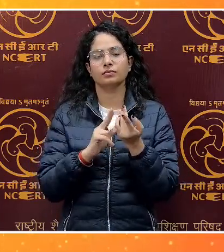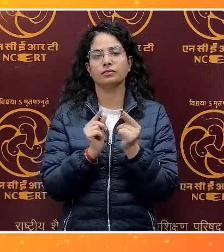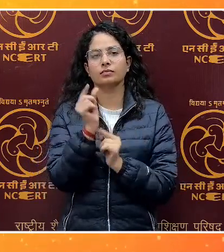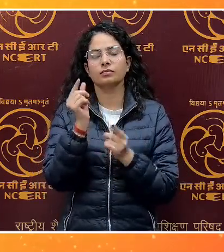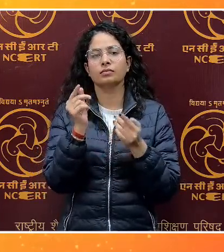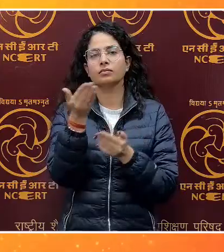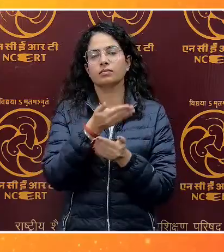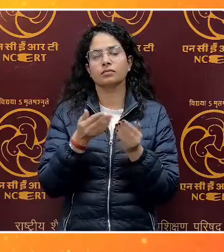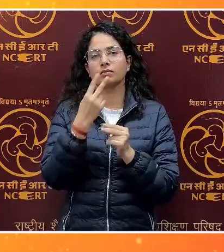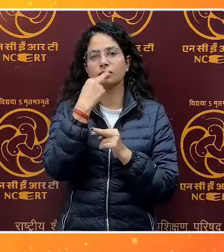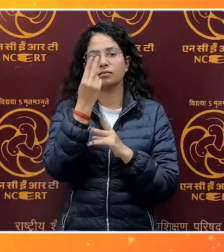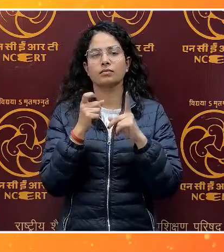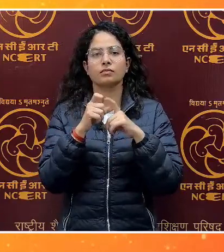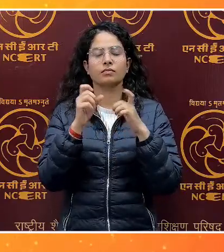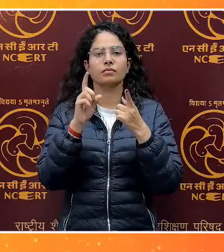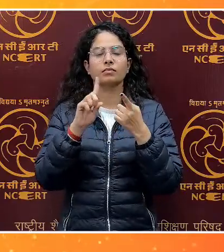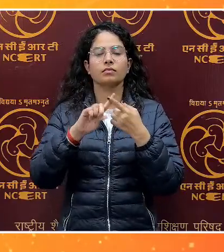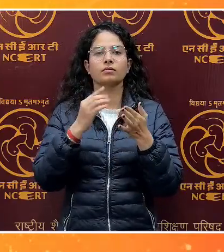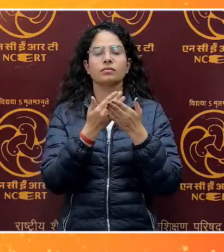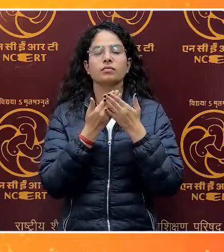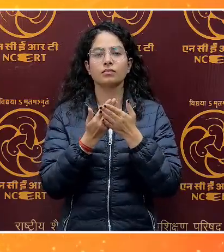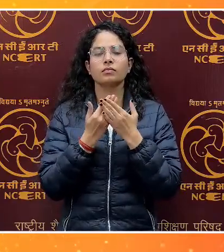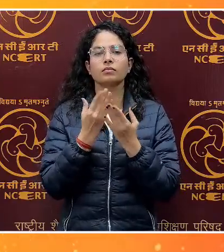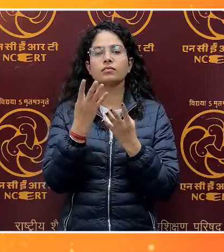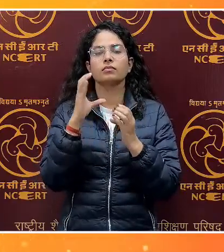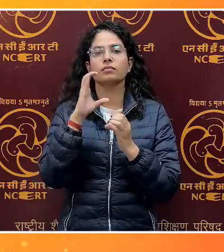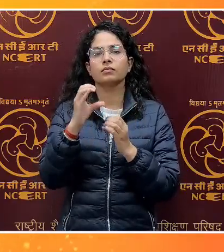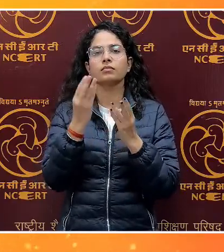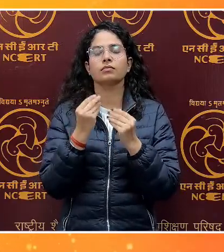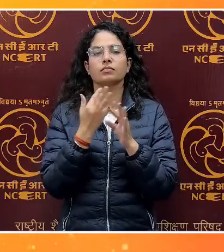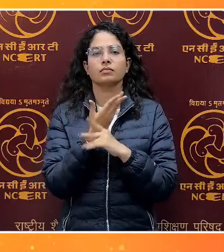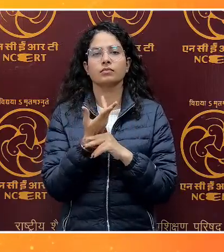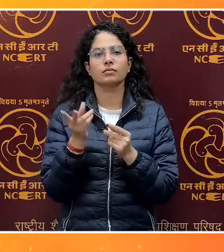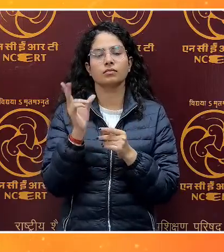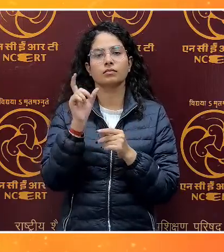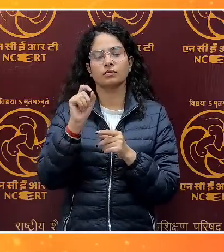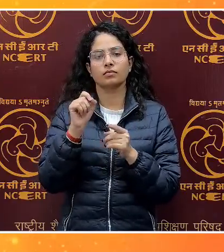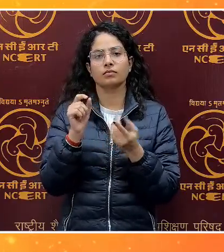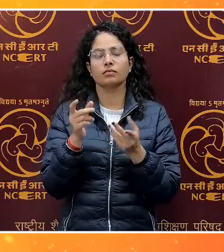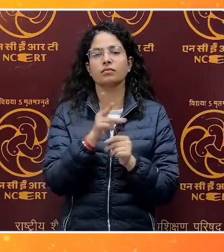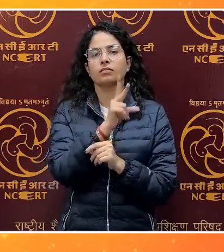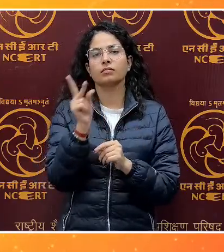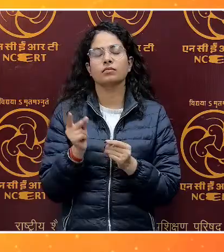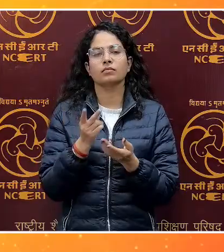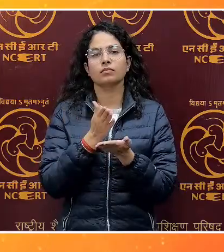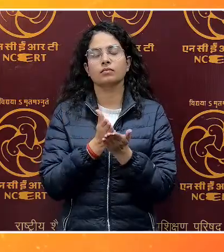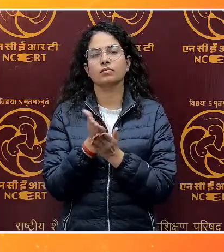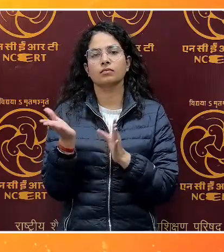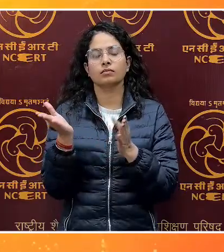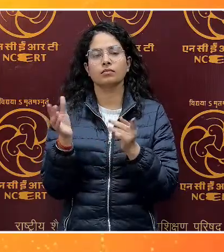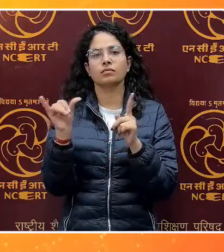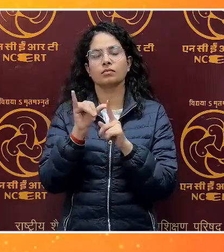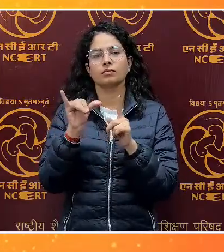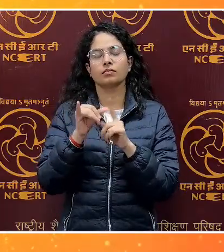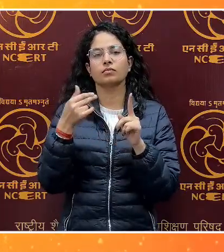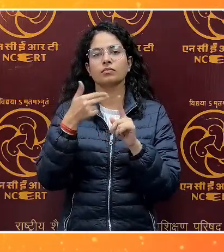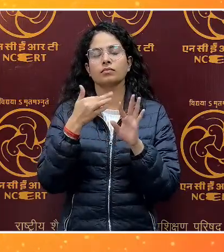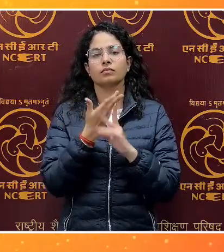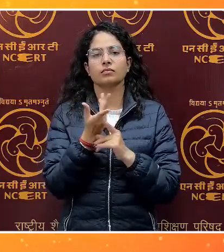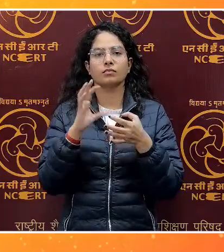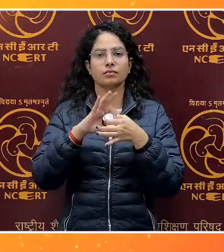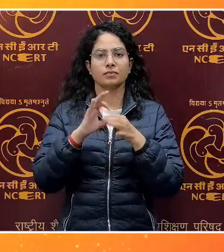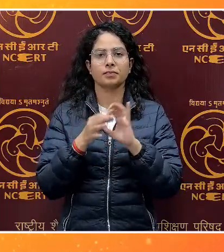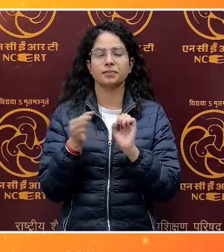us live on PME Vidya channel, channel number 10. And apart from this channel, you are with us on our YouTube channels as well, that is NCERT